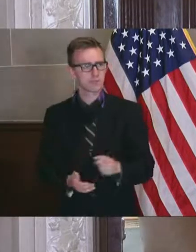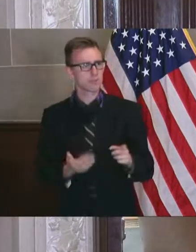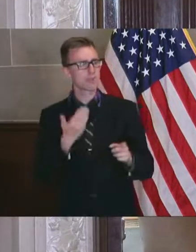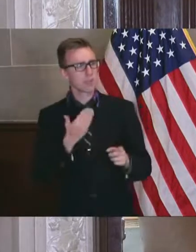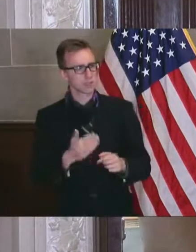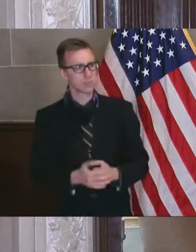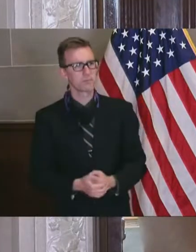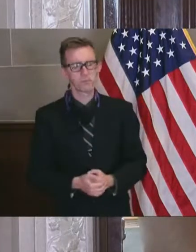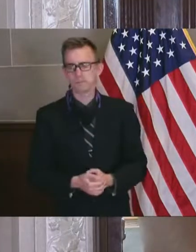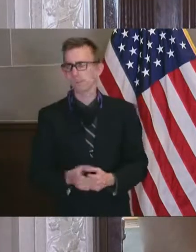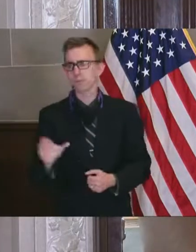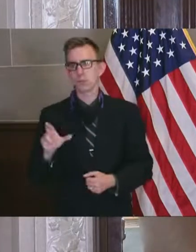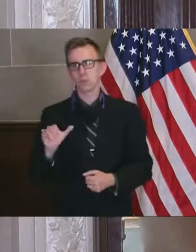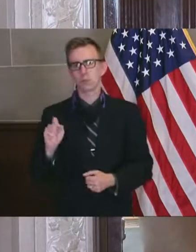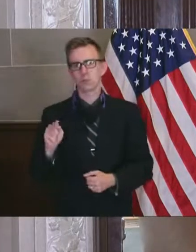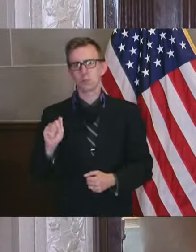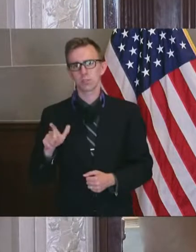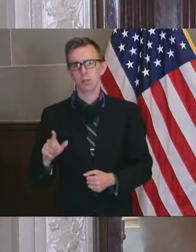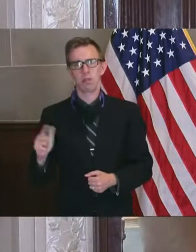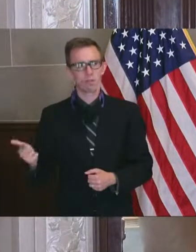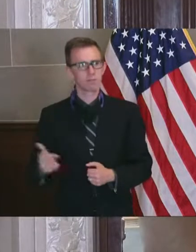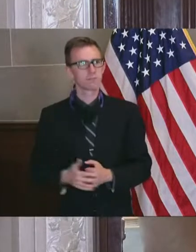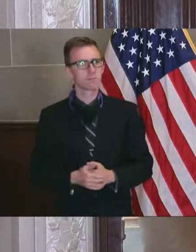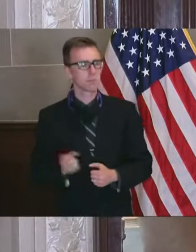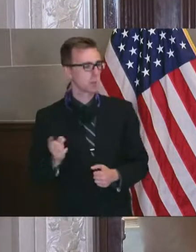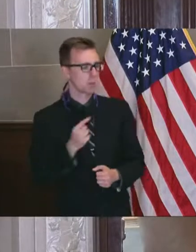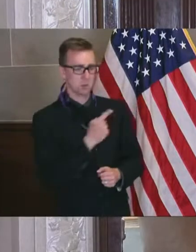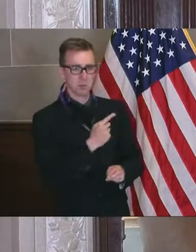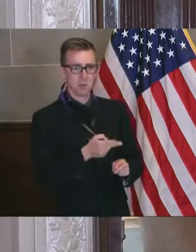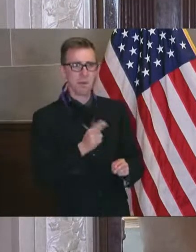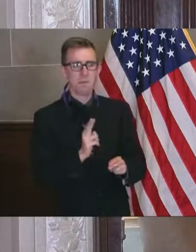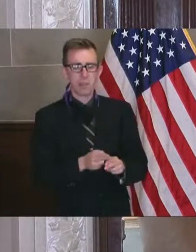You're welcome. Director Williams, Yes. you mentioned that